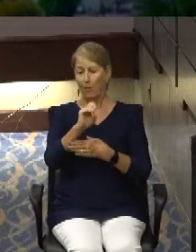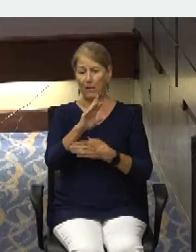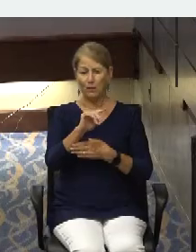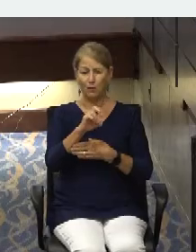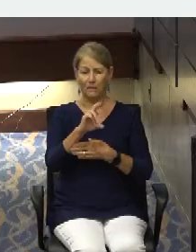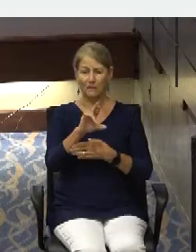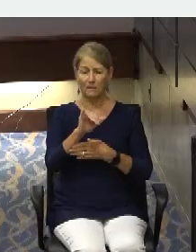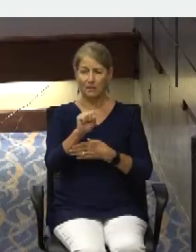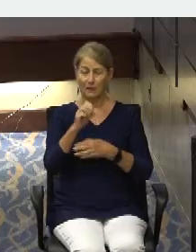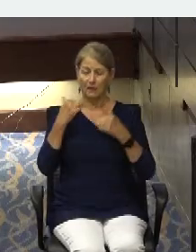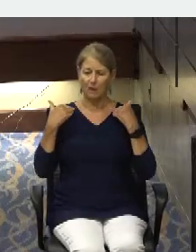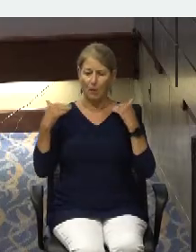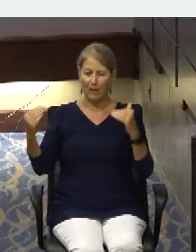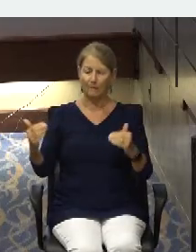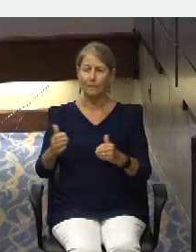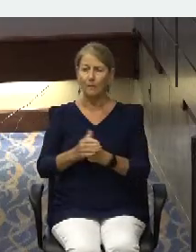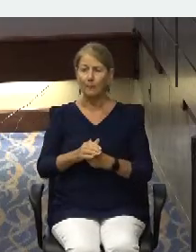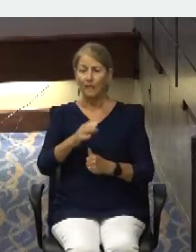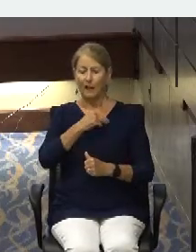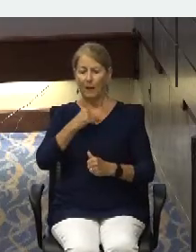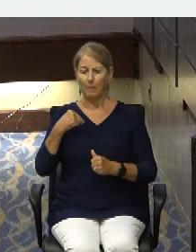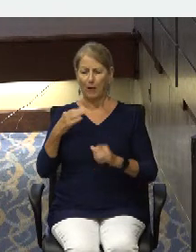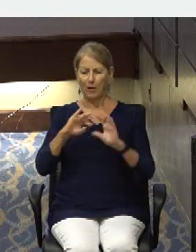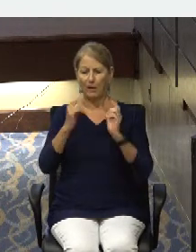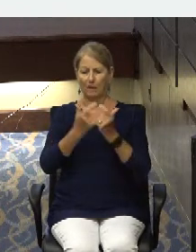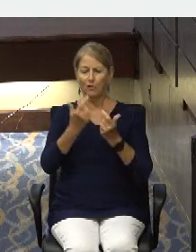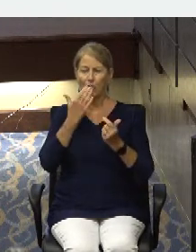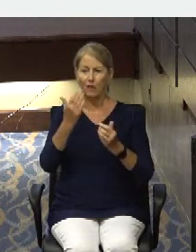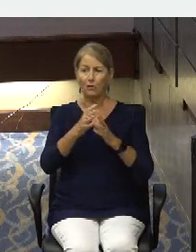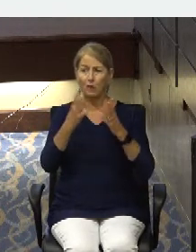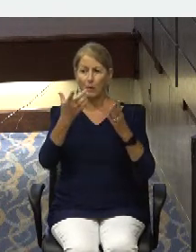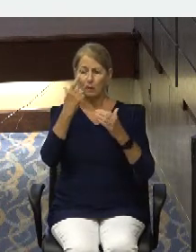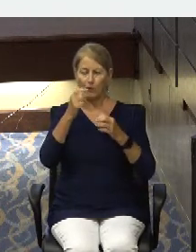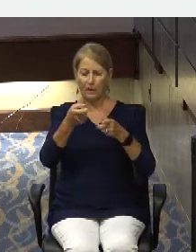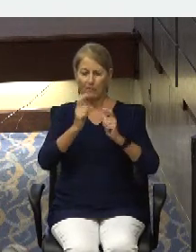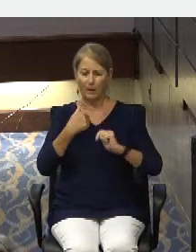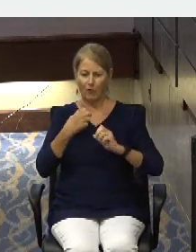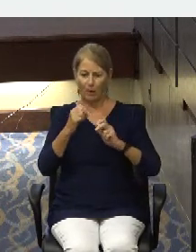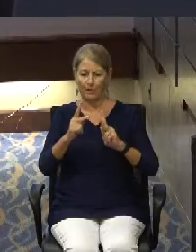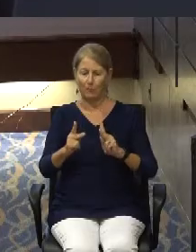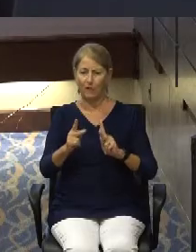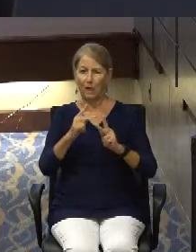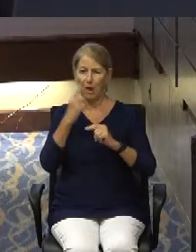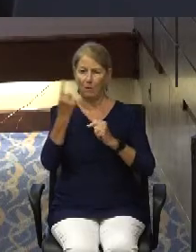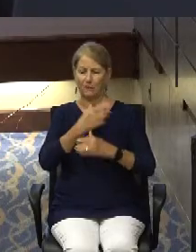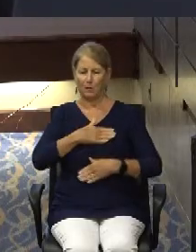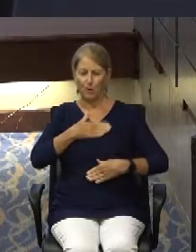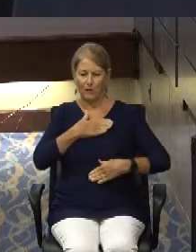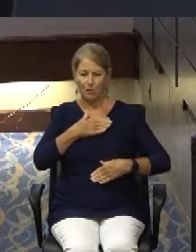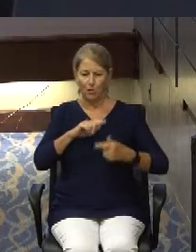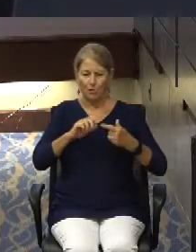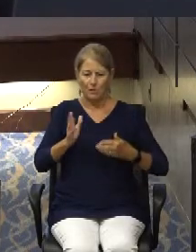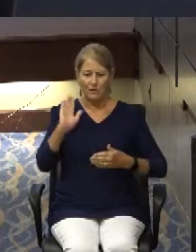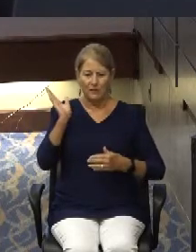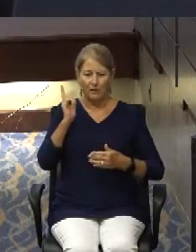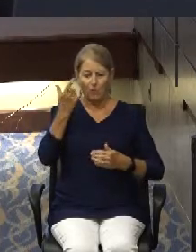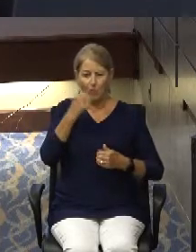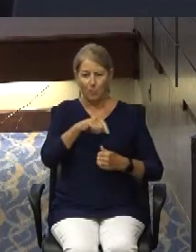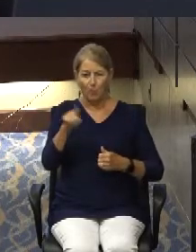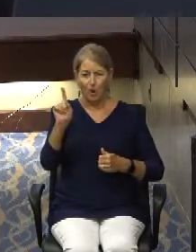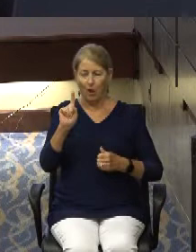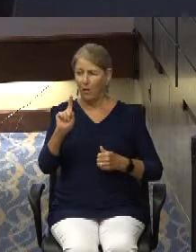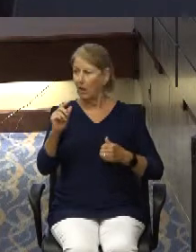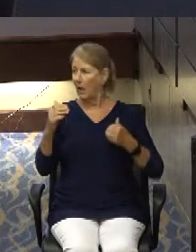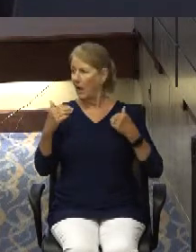It's a good reminder. Mayor and Council, thank you so much for giving me the opportunity. It's always a pleasure to present to y'all. I got a picture